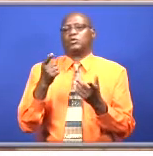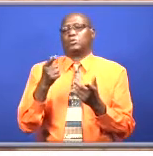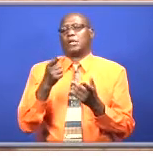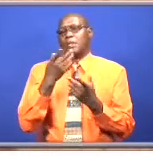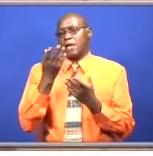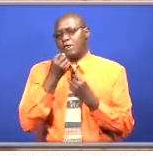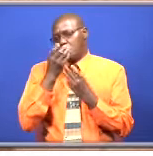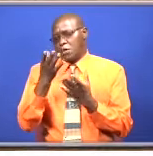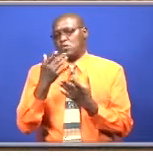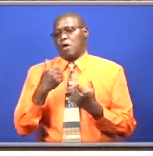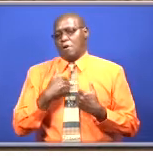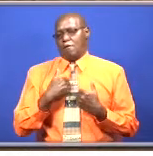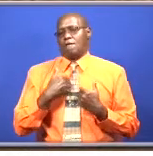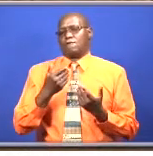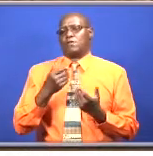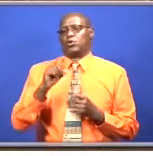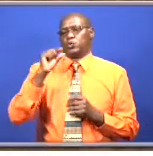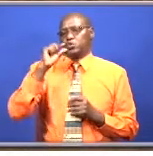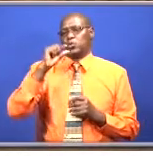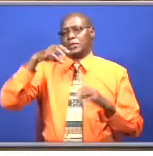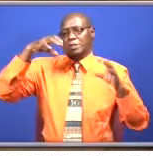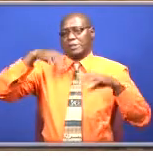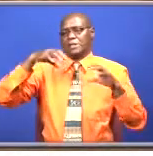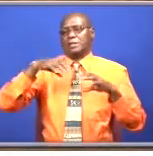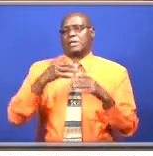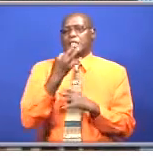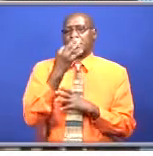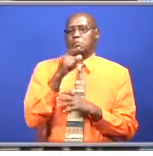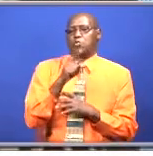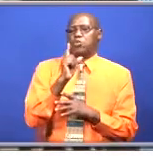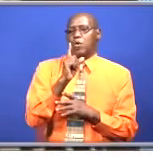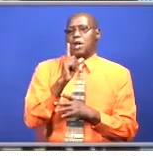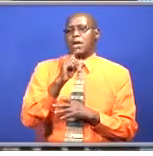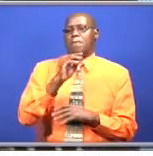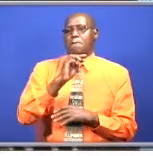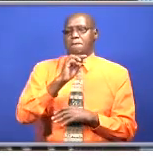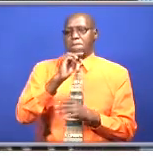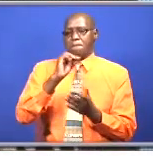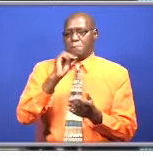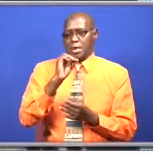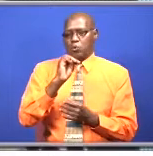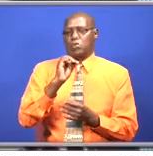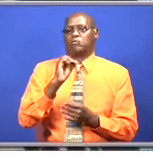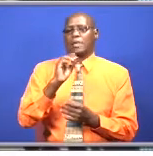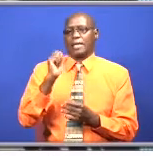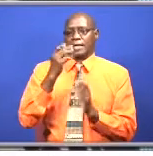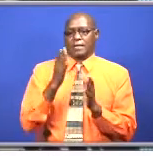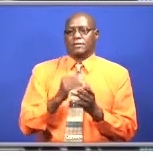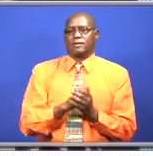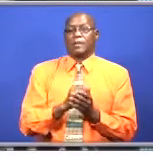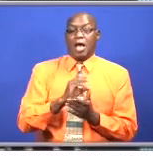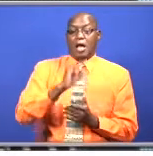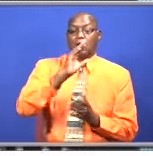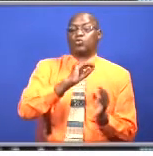of January-February 2022, is 3.1 million Kenyans. We strongly believe cash transfer is one of the